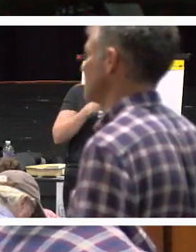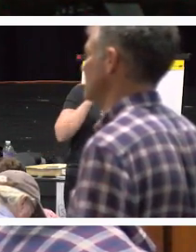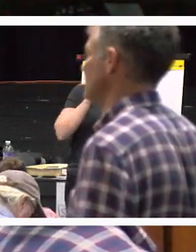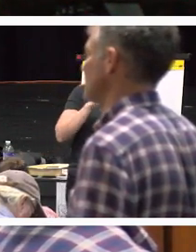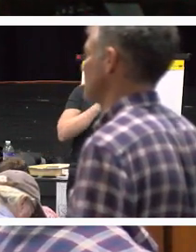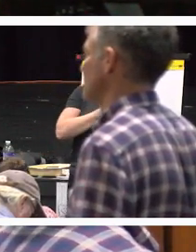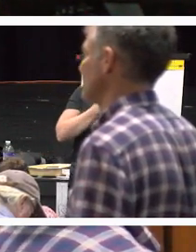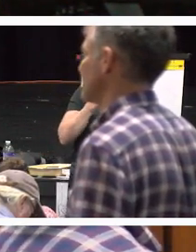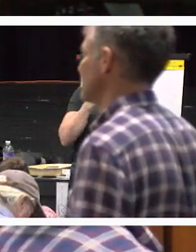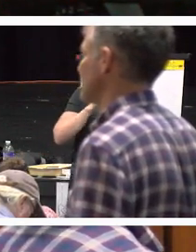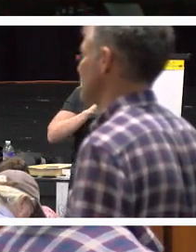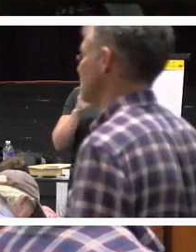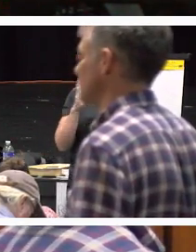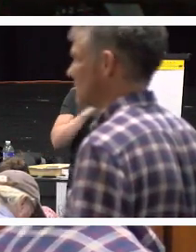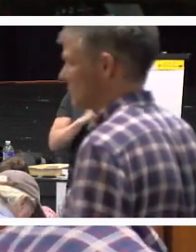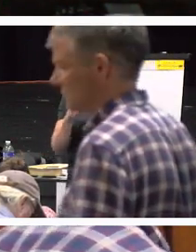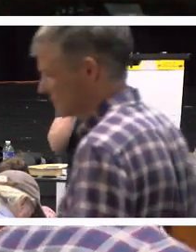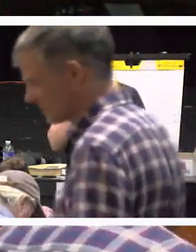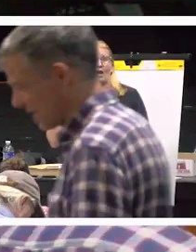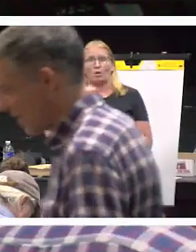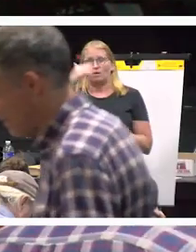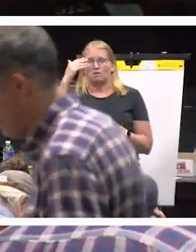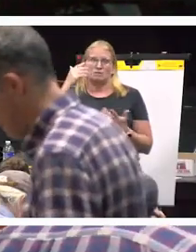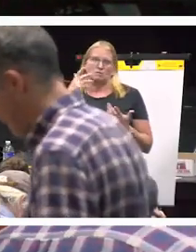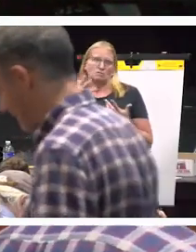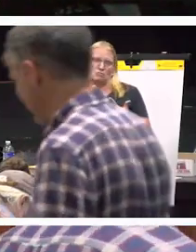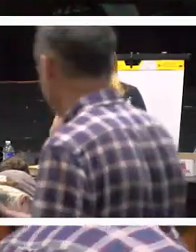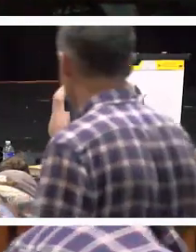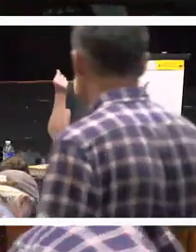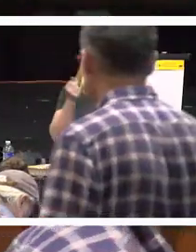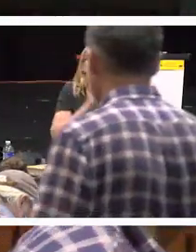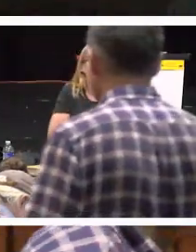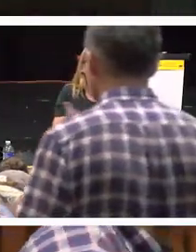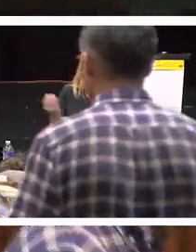plans more broadly known and available. Thank you.